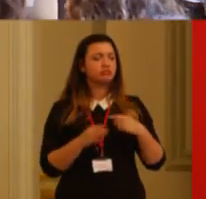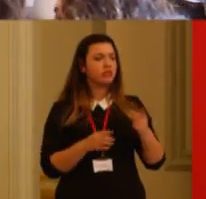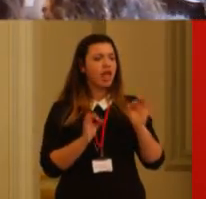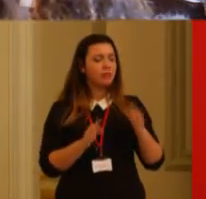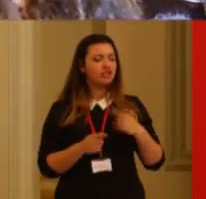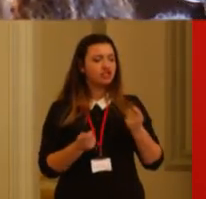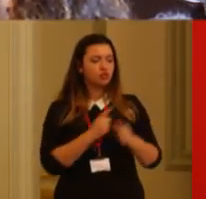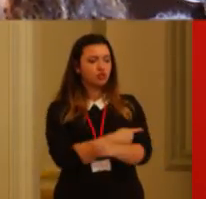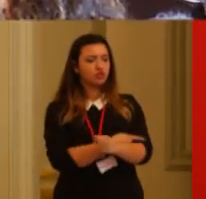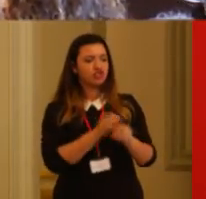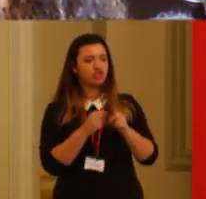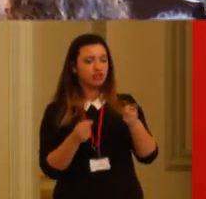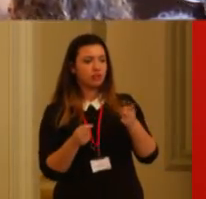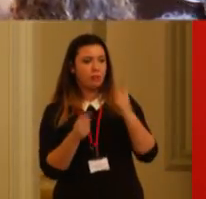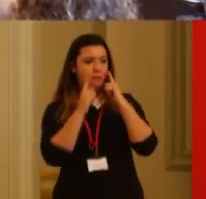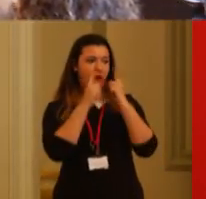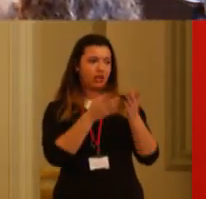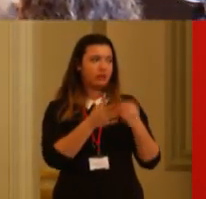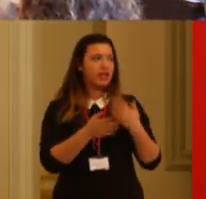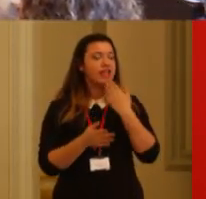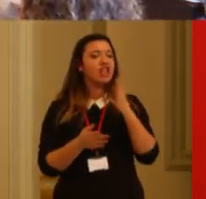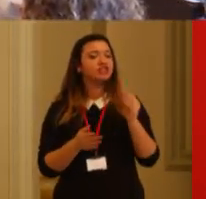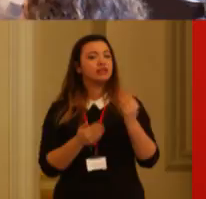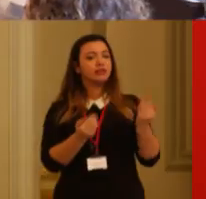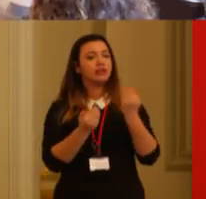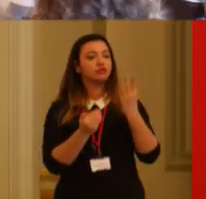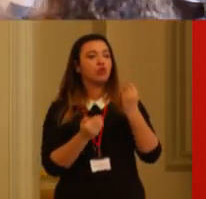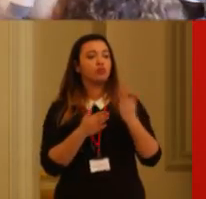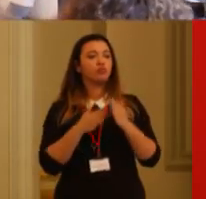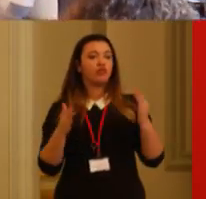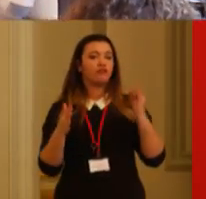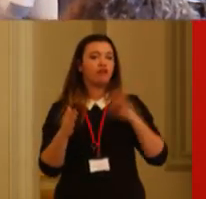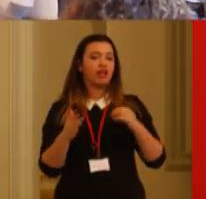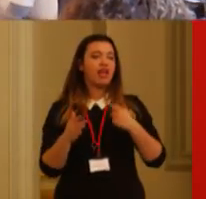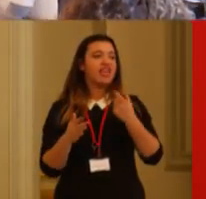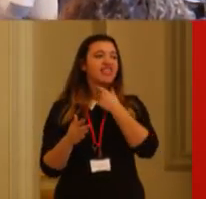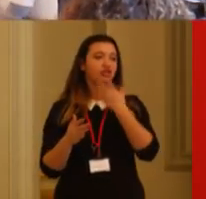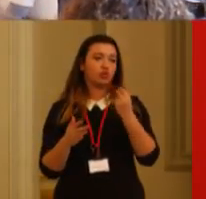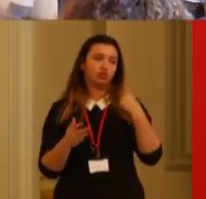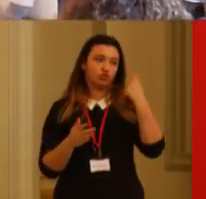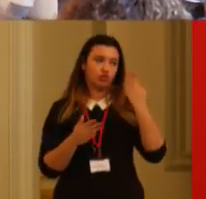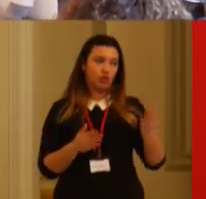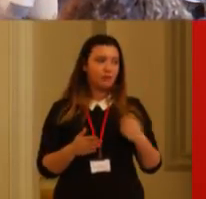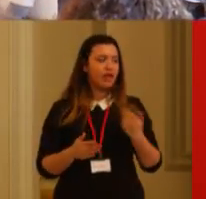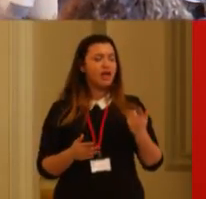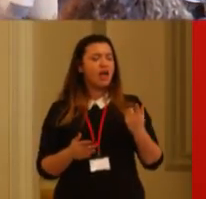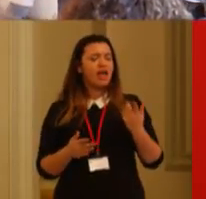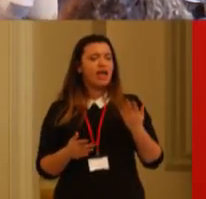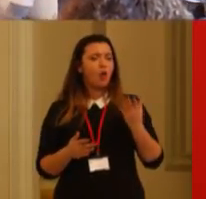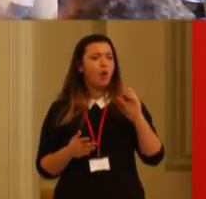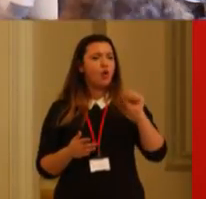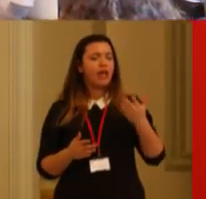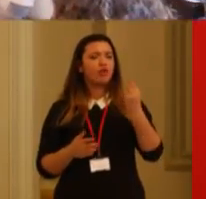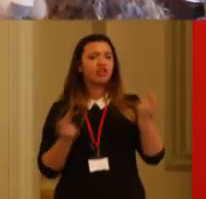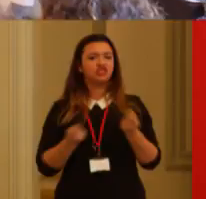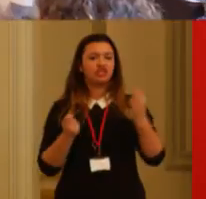procedures. In terms of jobs creation, private businesses need the youth segment